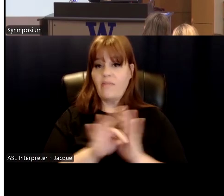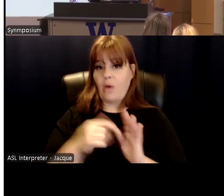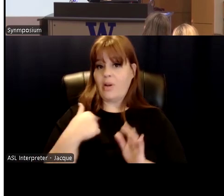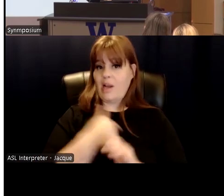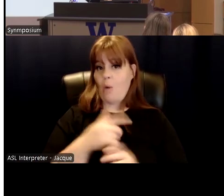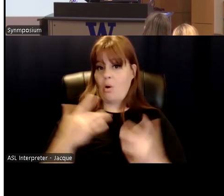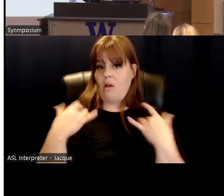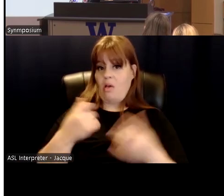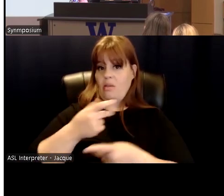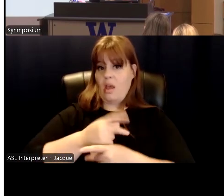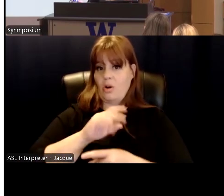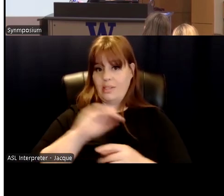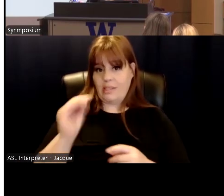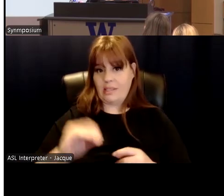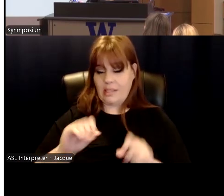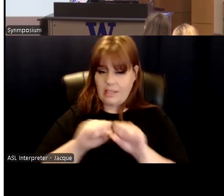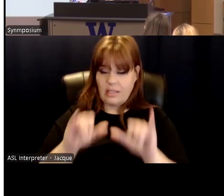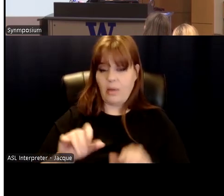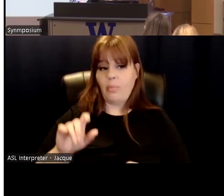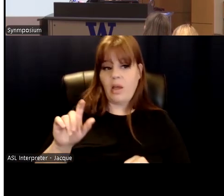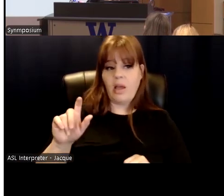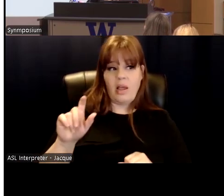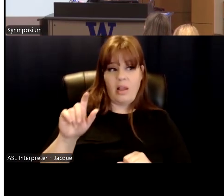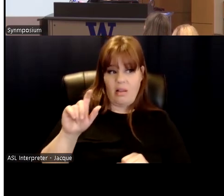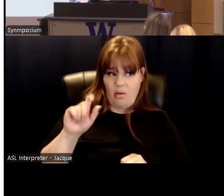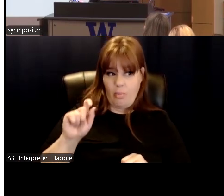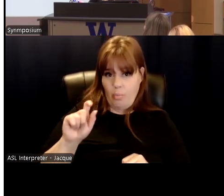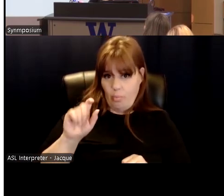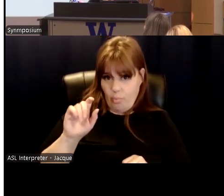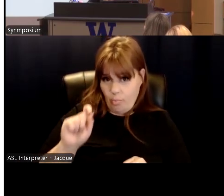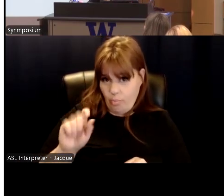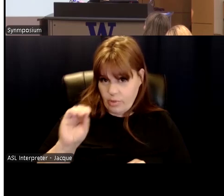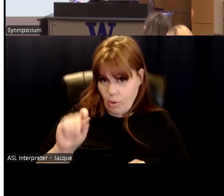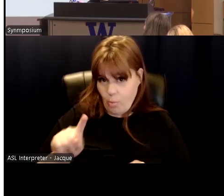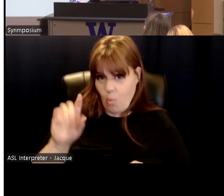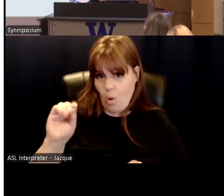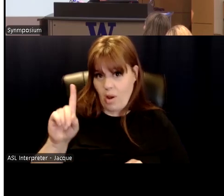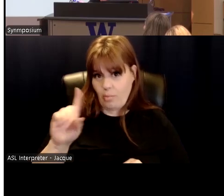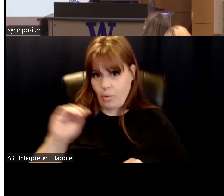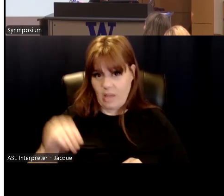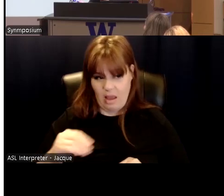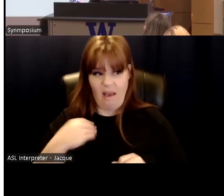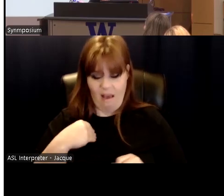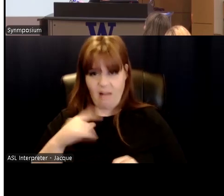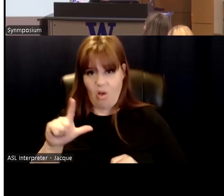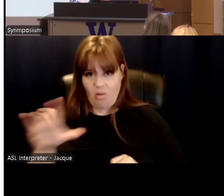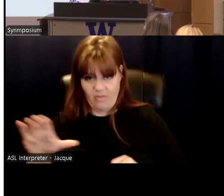that 0.1% of our patients carried a diagnosis of long COVID. And this is in comparison to the 7% that I